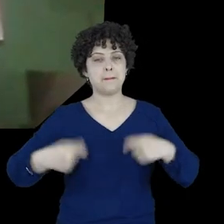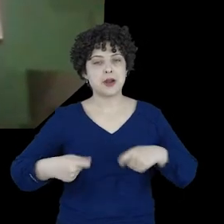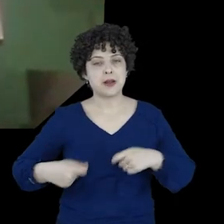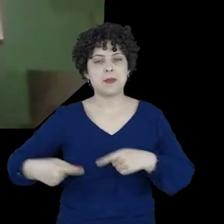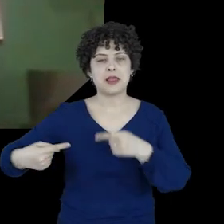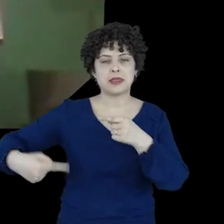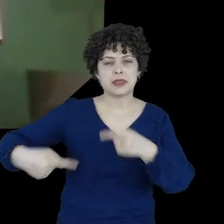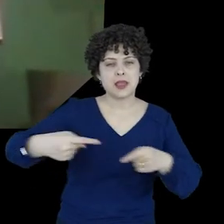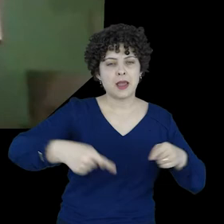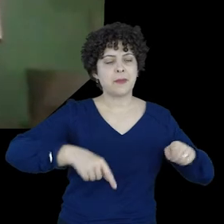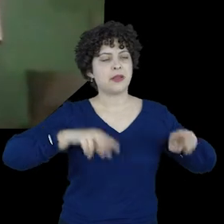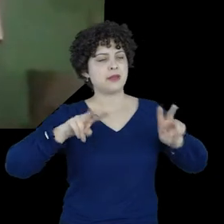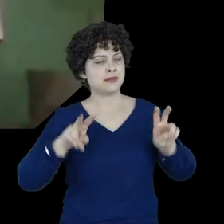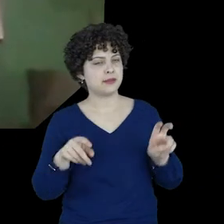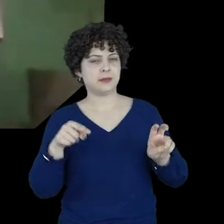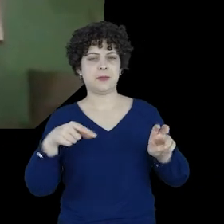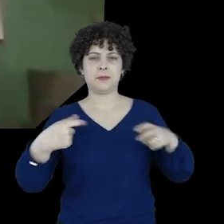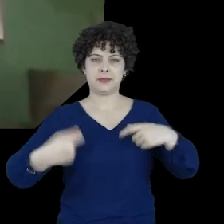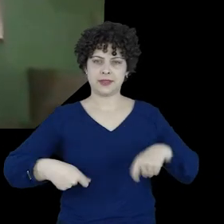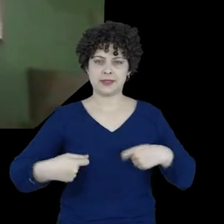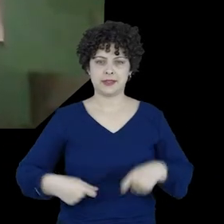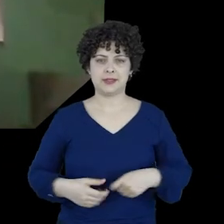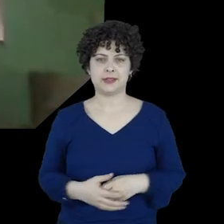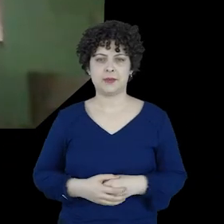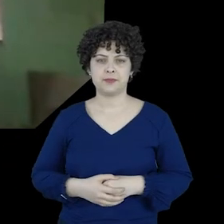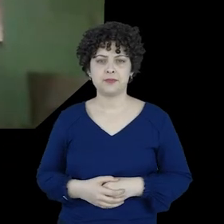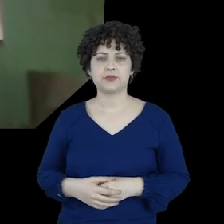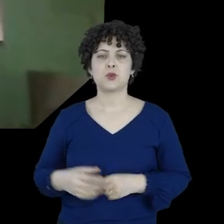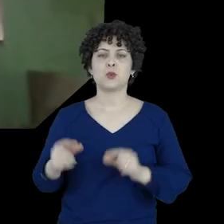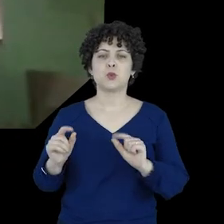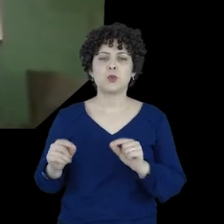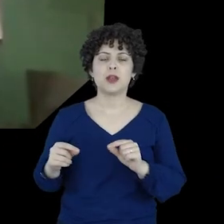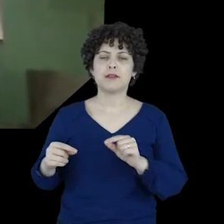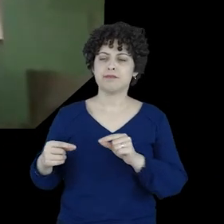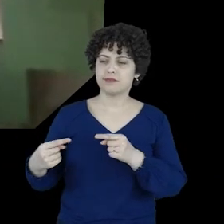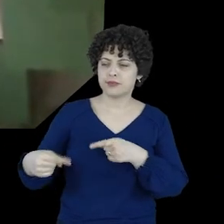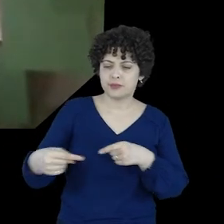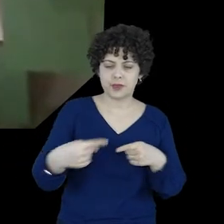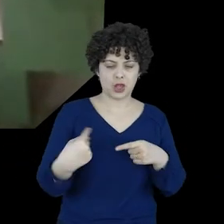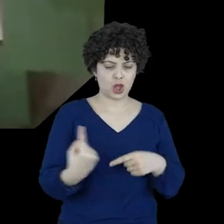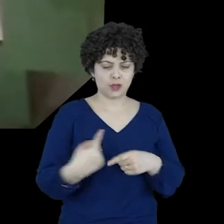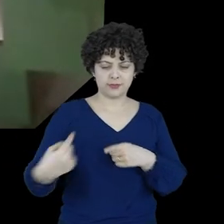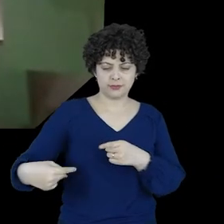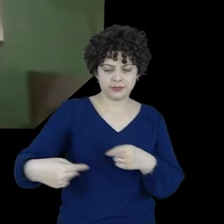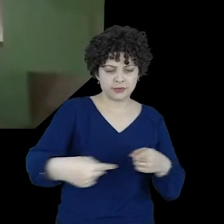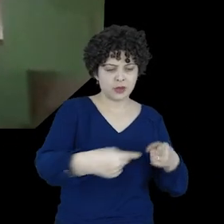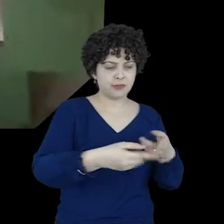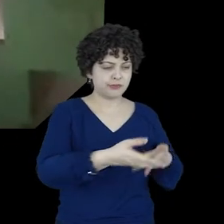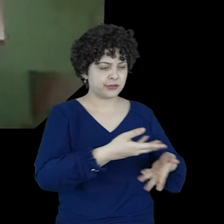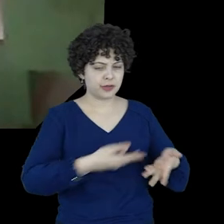when we have sessions like this of this nature, discuss among ourselves,